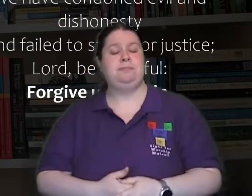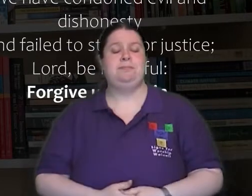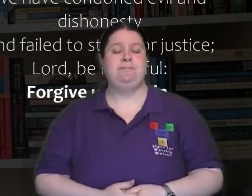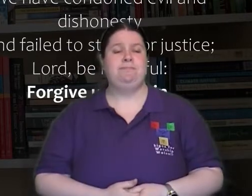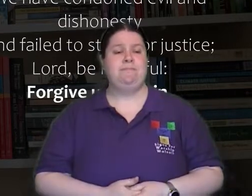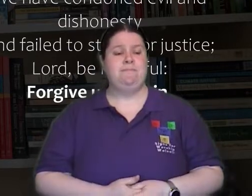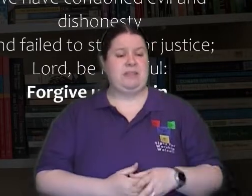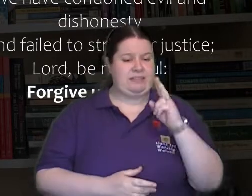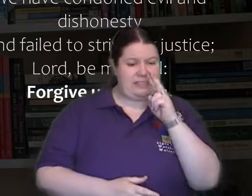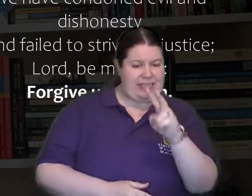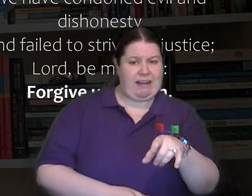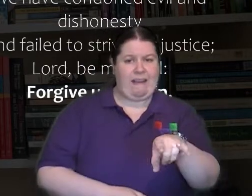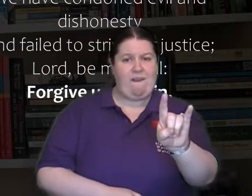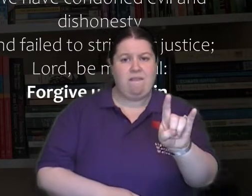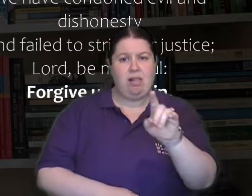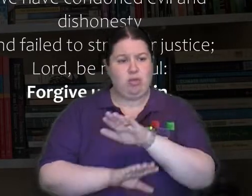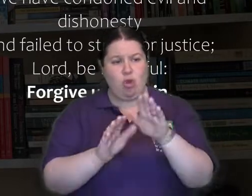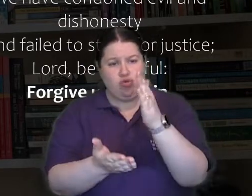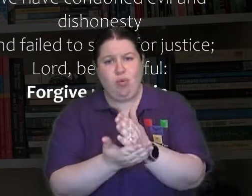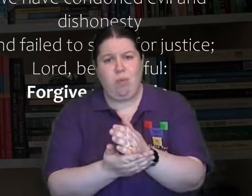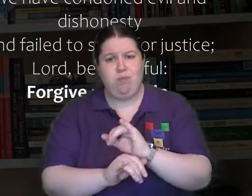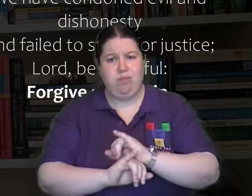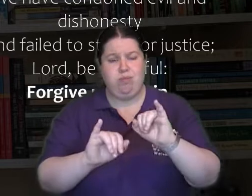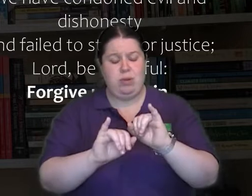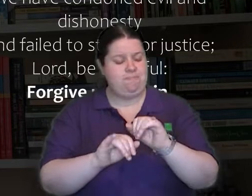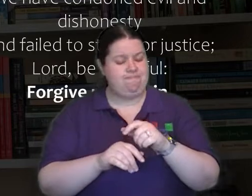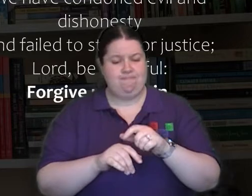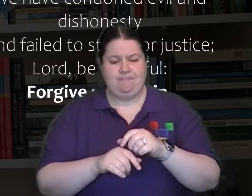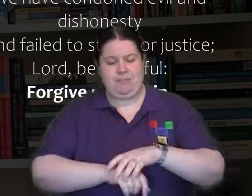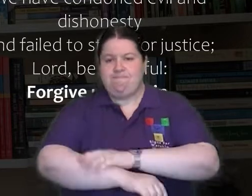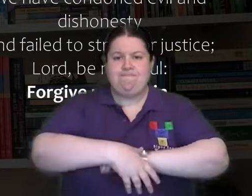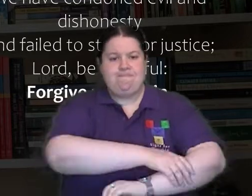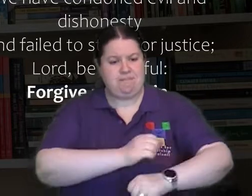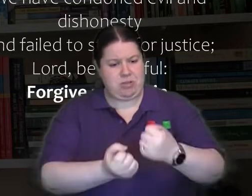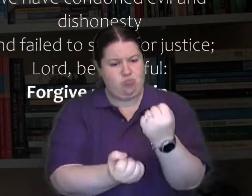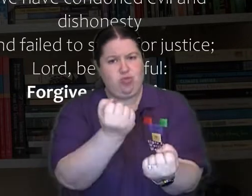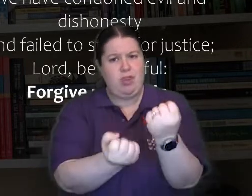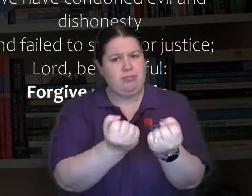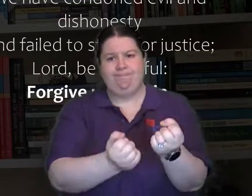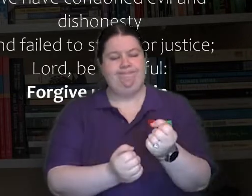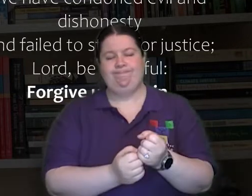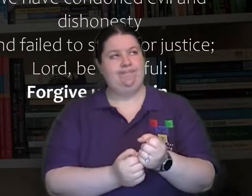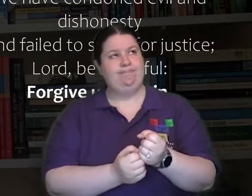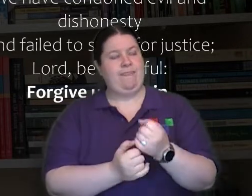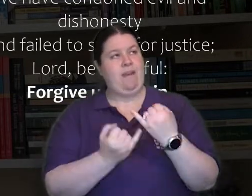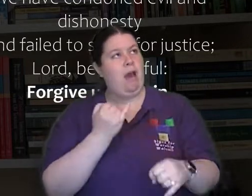sin. We've condoned evil and dishonesty and failed to strive for